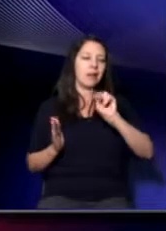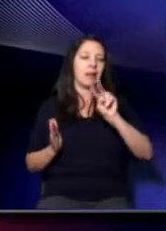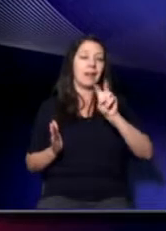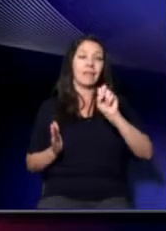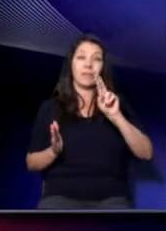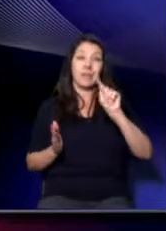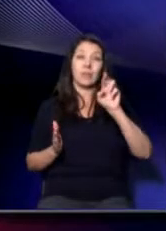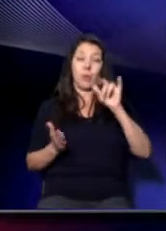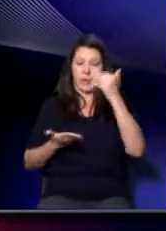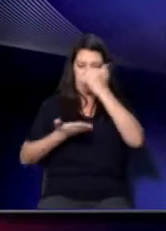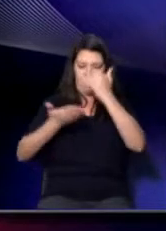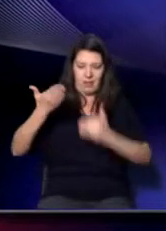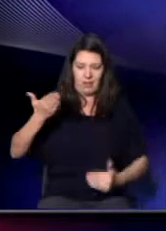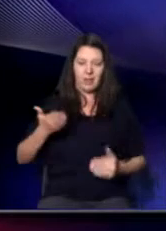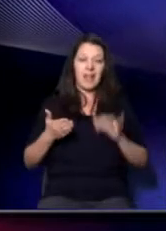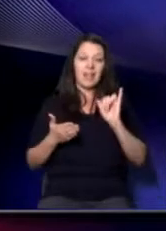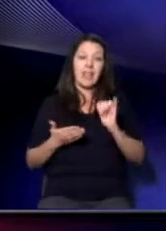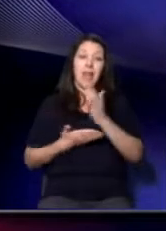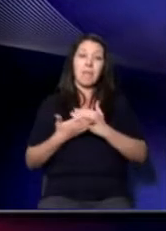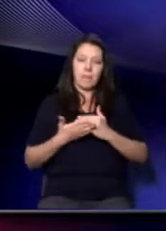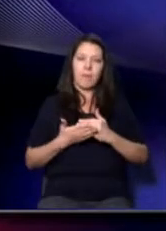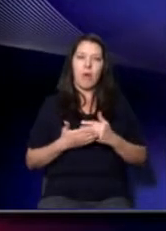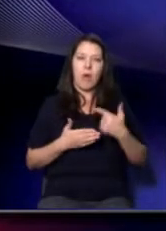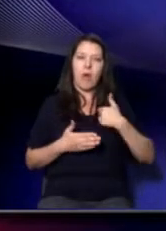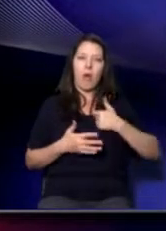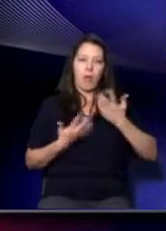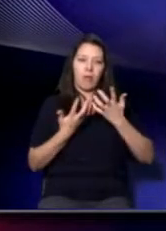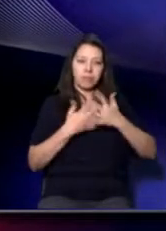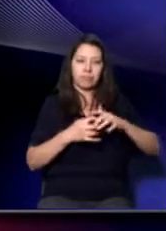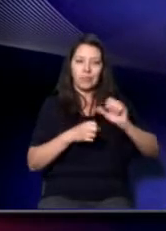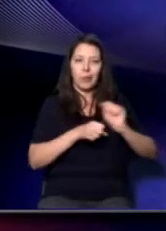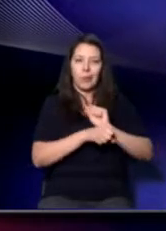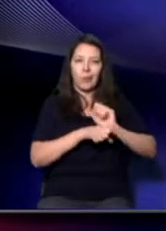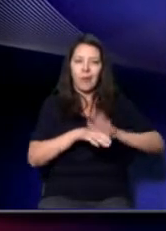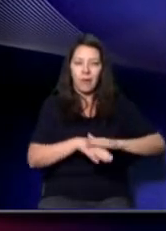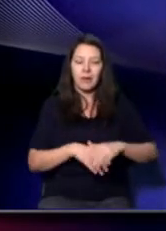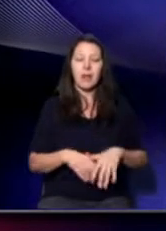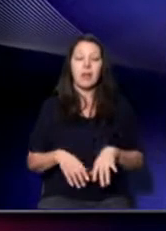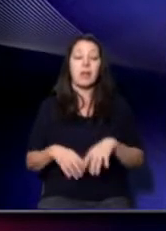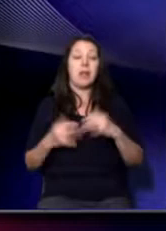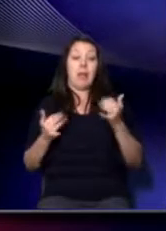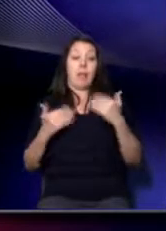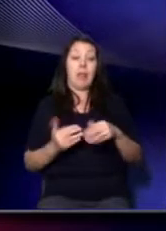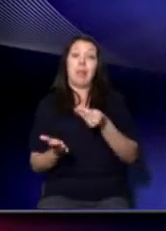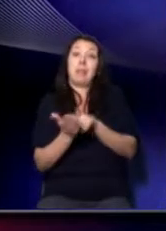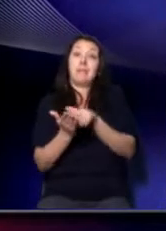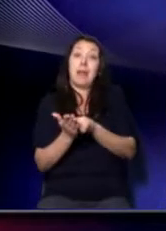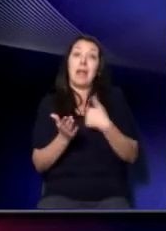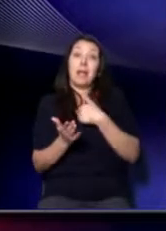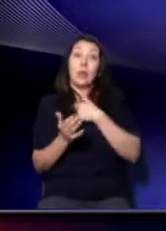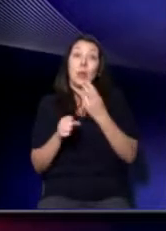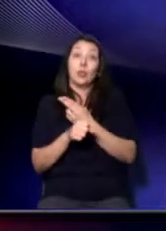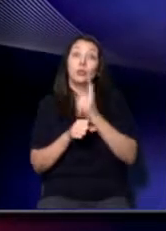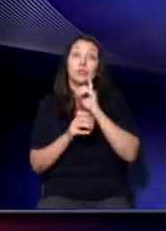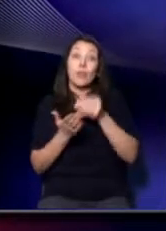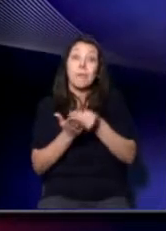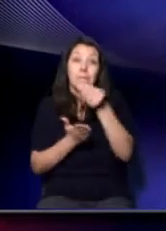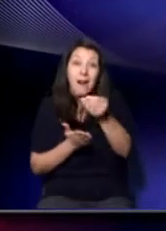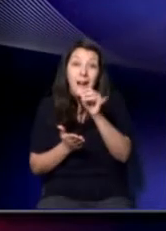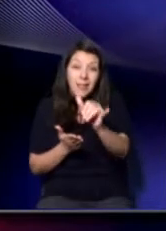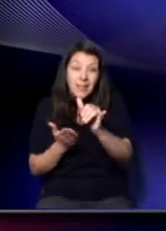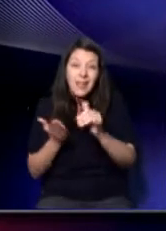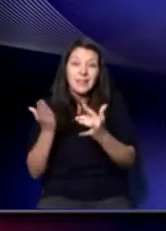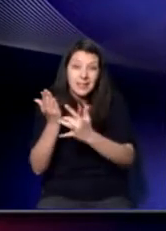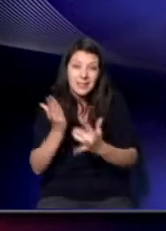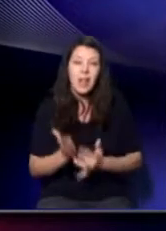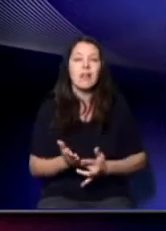inventory management piece, and then the funds that we use to purchase this assistive technology. That's the